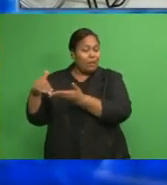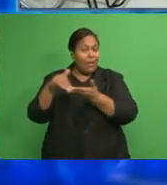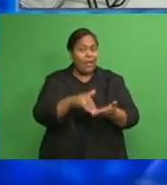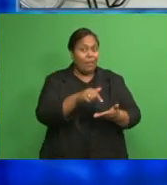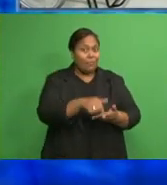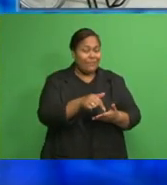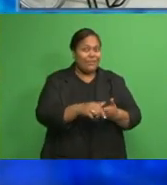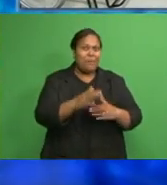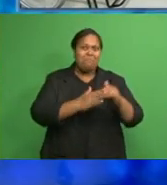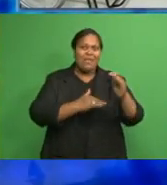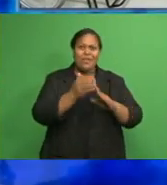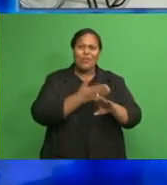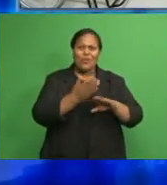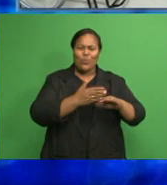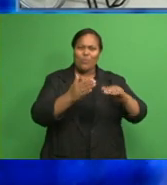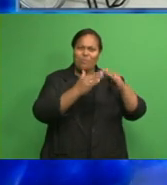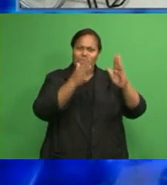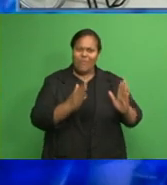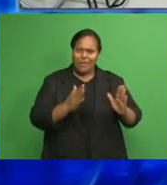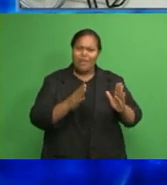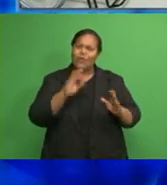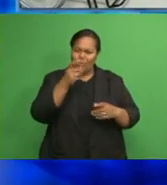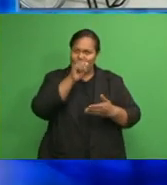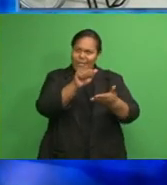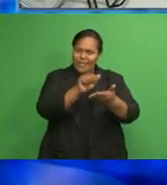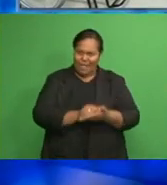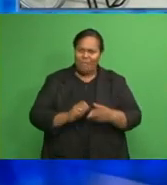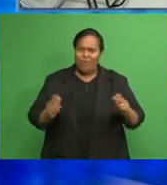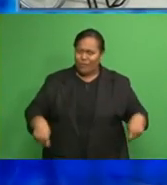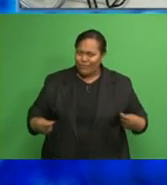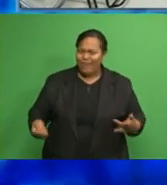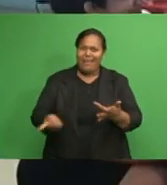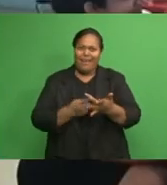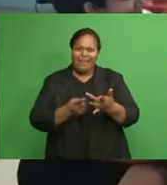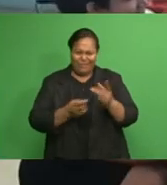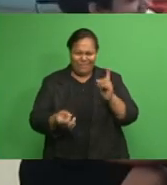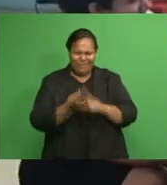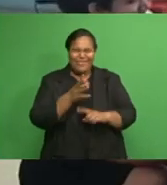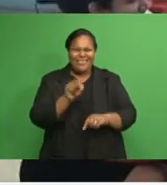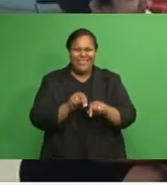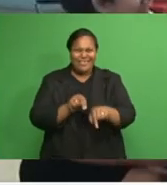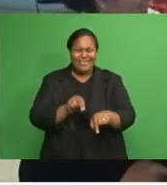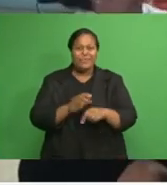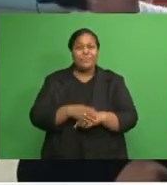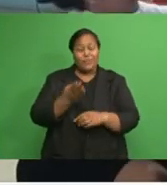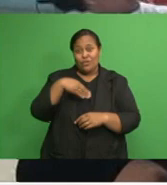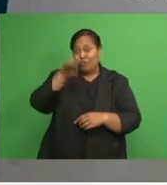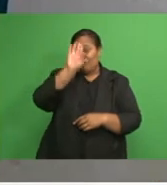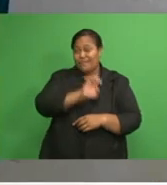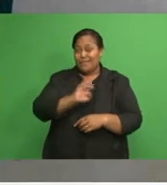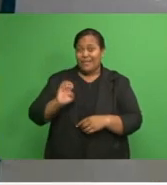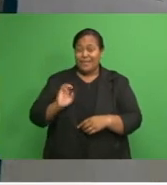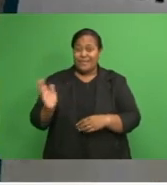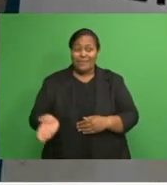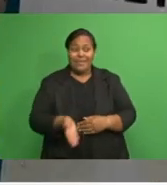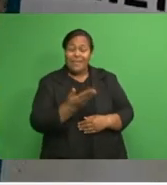of a new building to house mobility devices for people with special needs. Chief Executive Sureni Pereira says the new